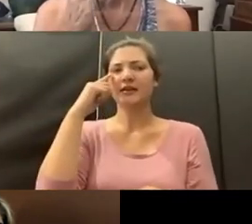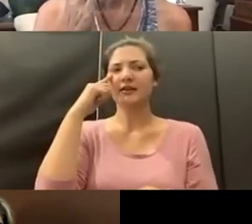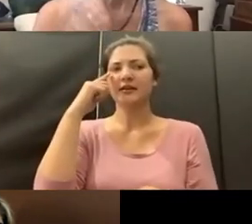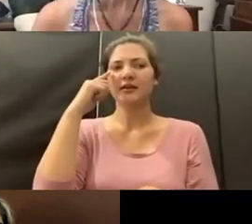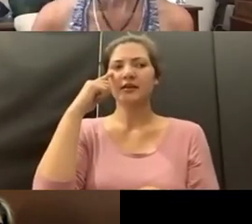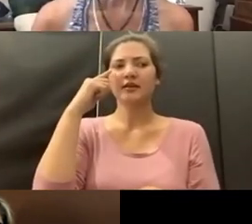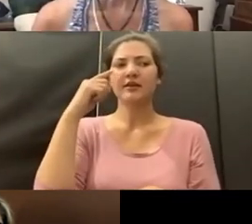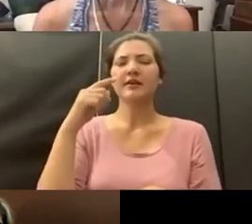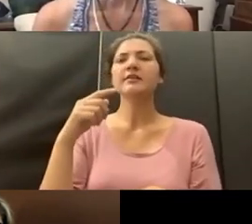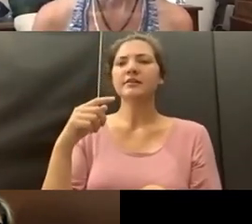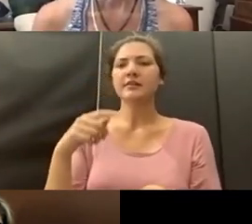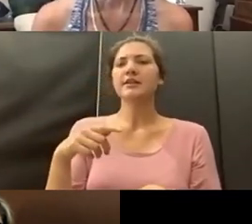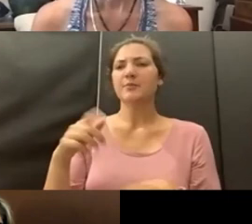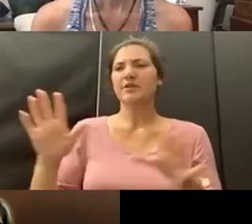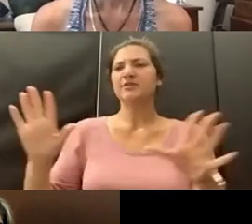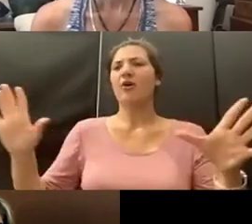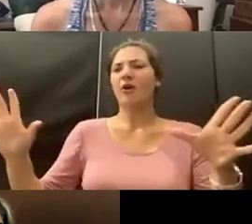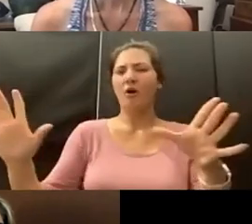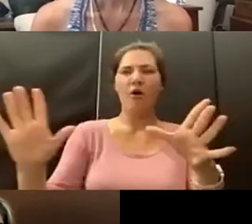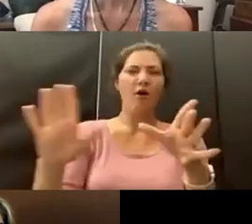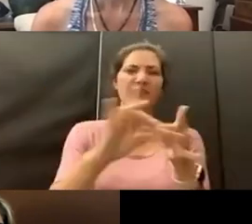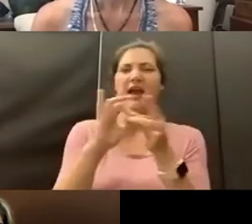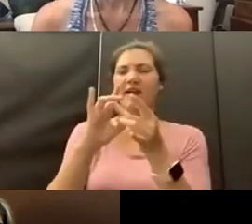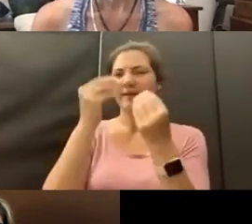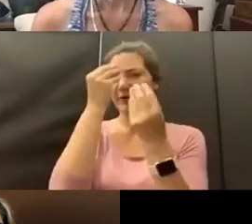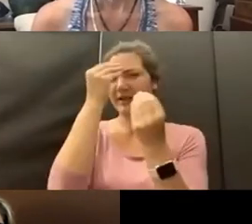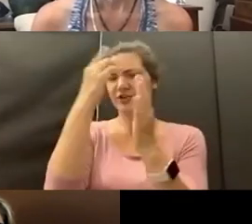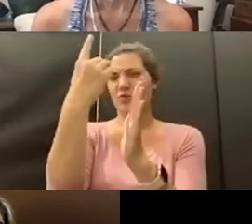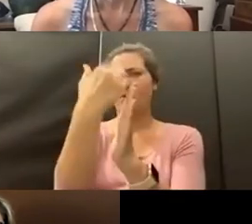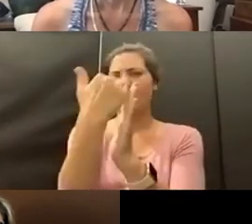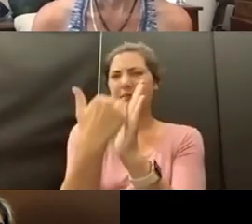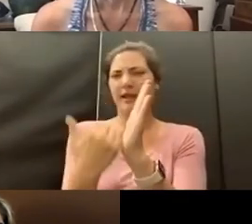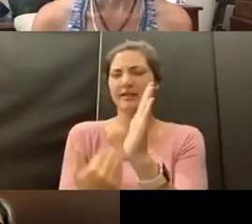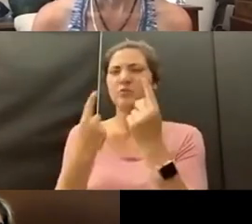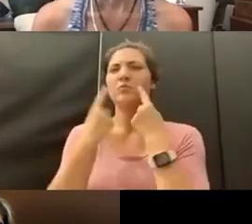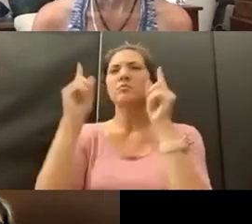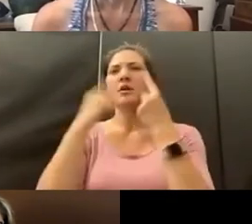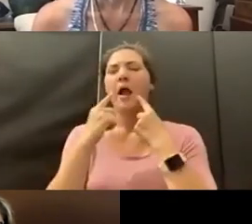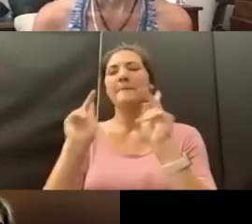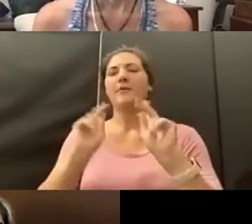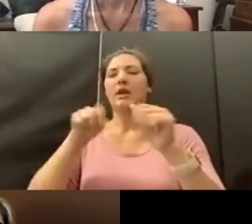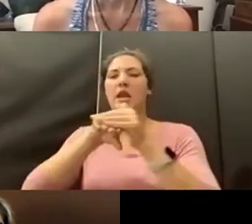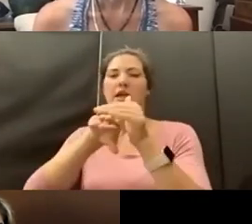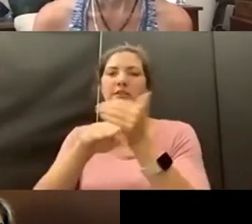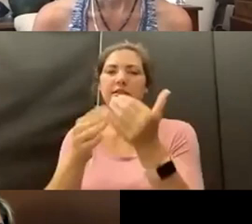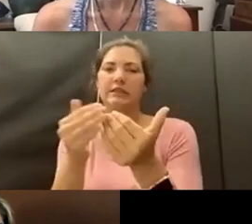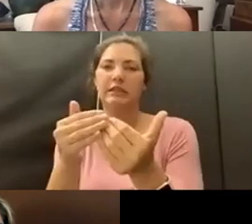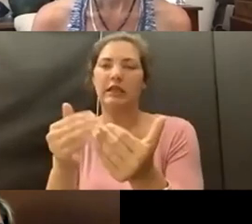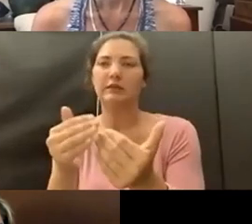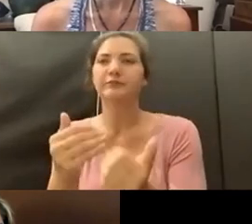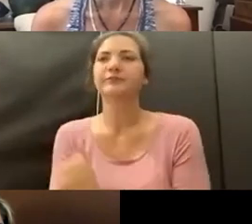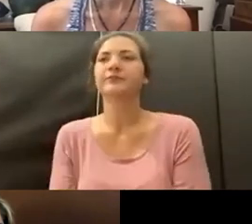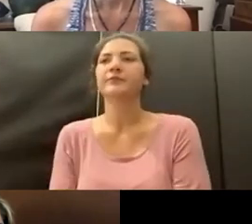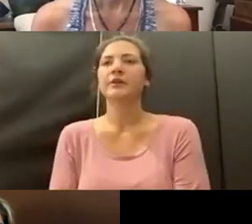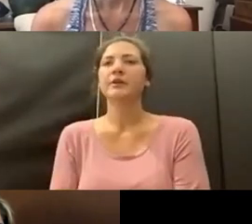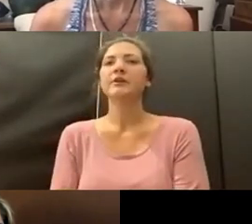that collective information into one place more efficiently, more effectively. Two more messages